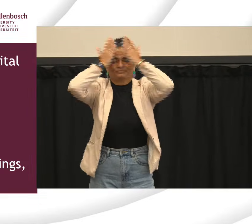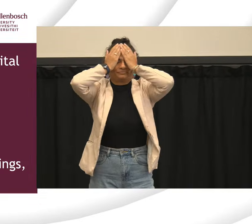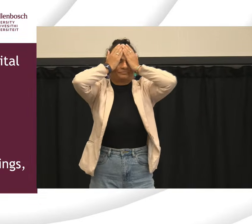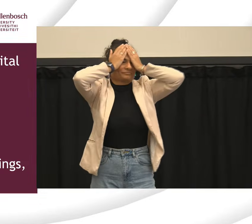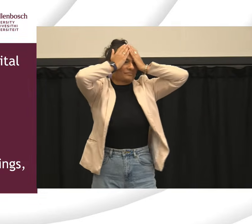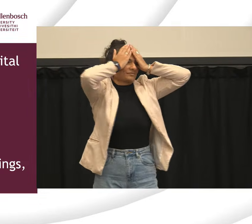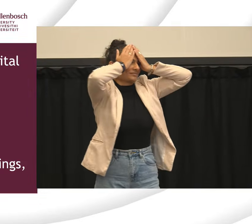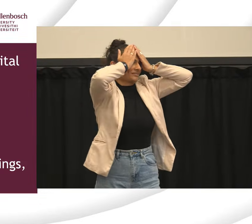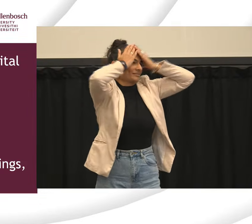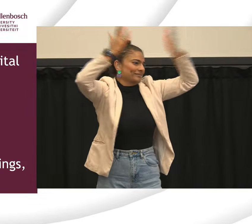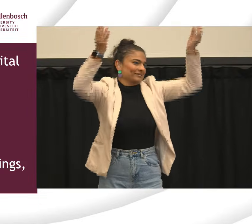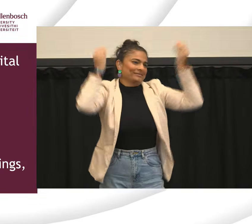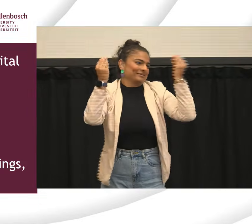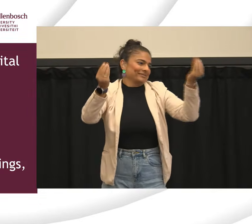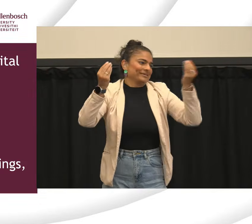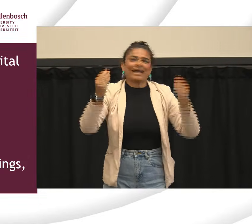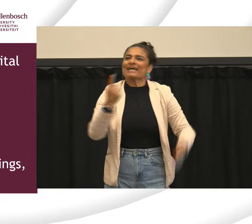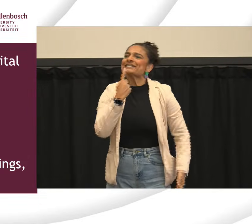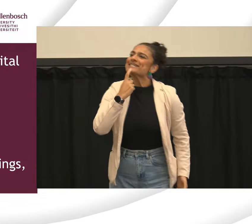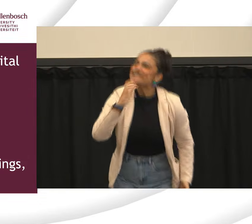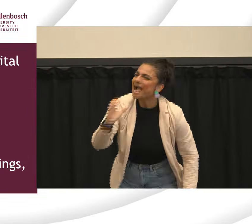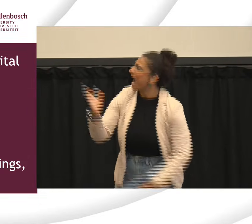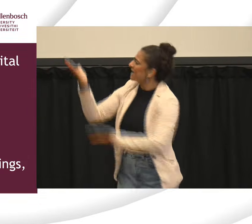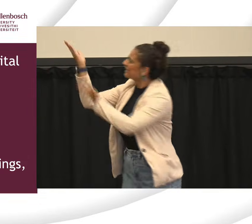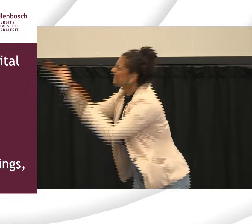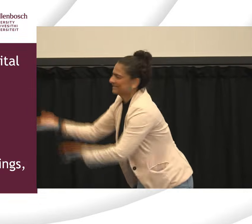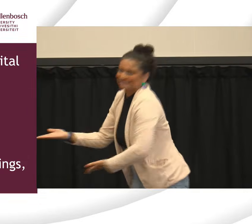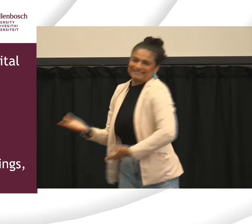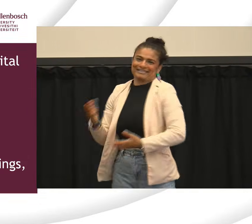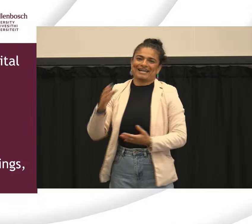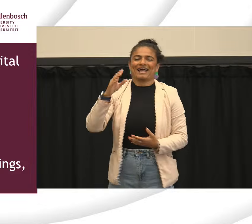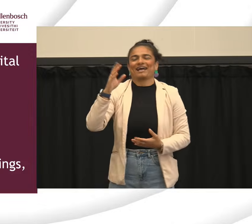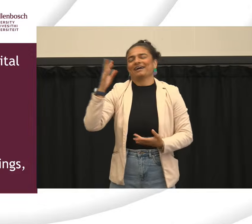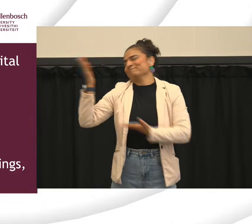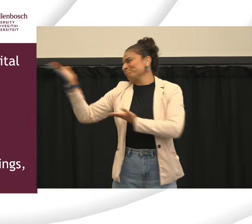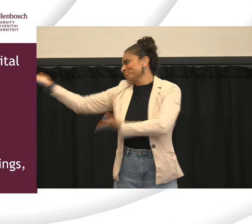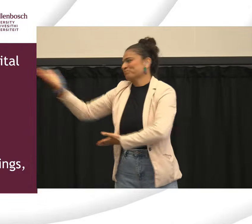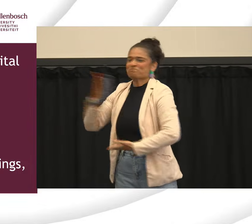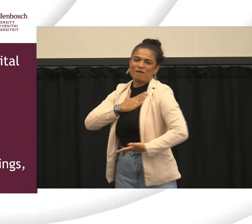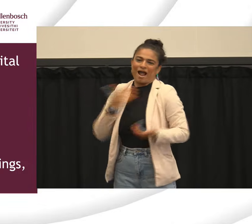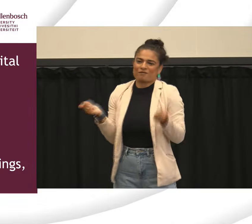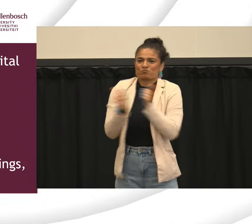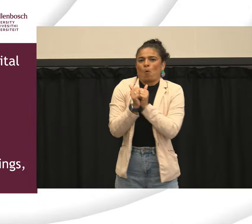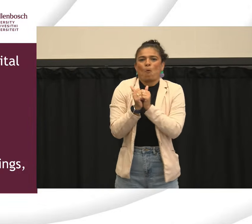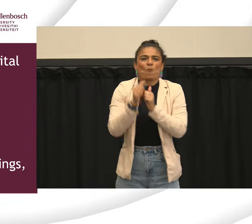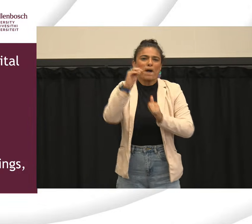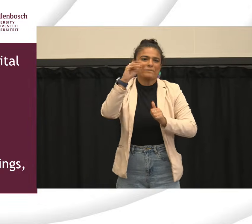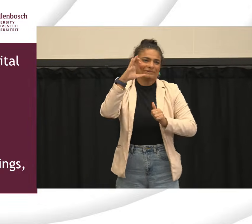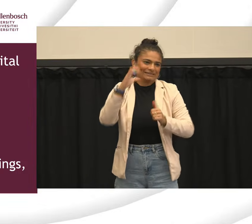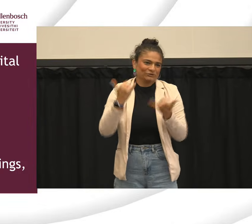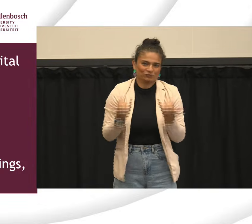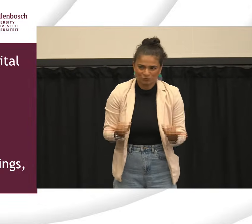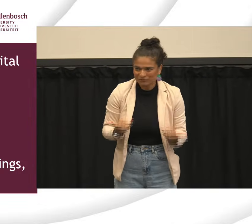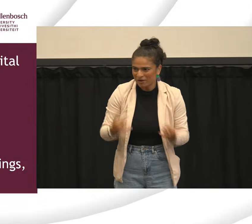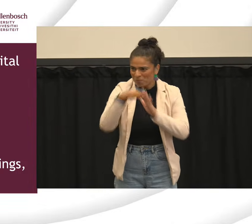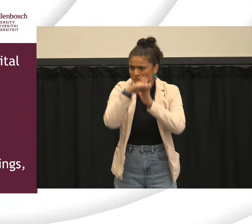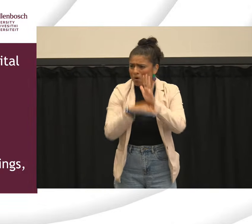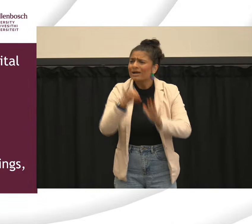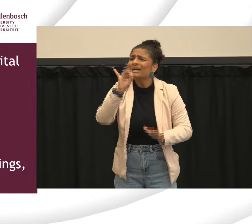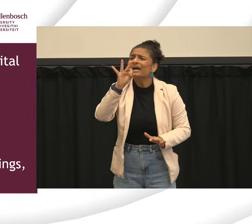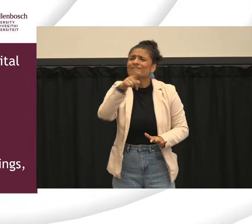never introduced herself. So, my goodness, let's do that. Candice, we are doing